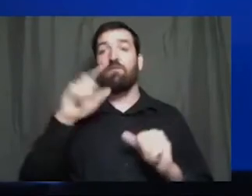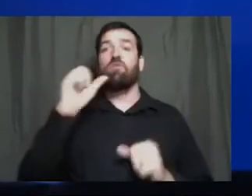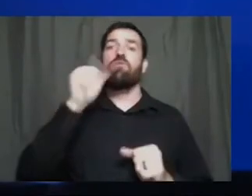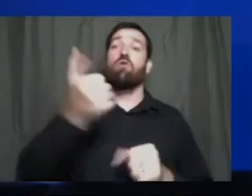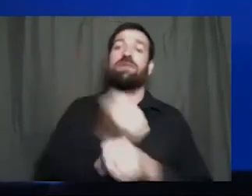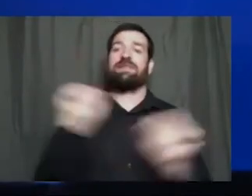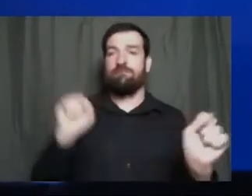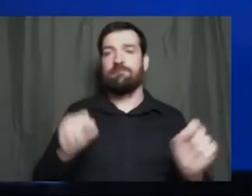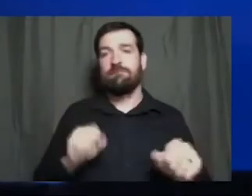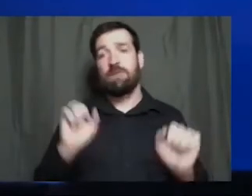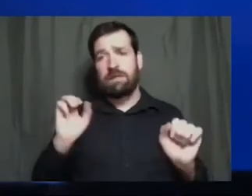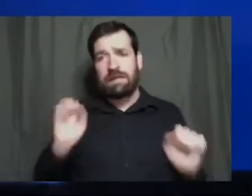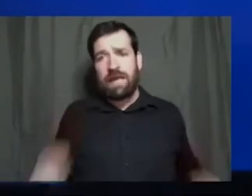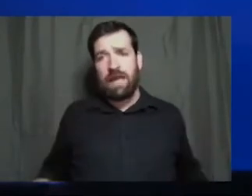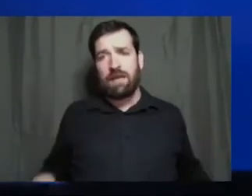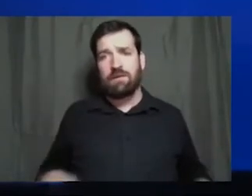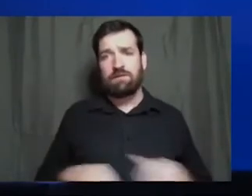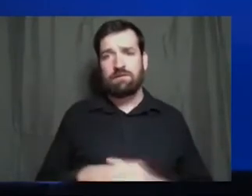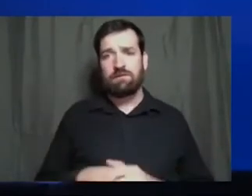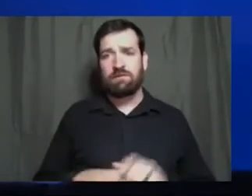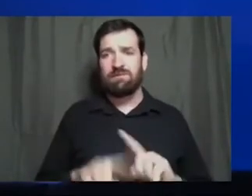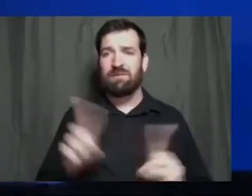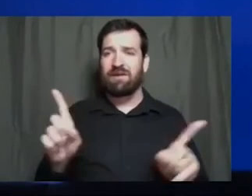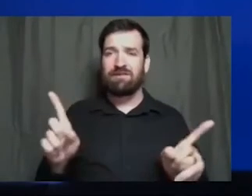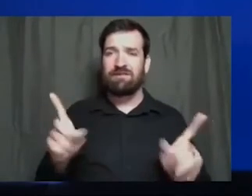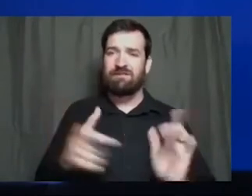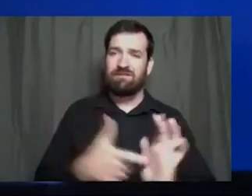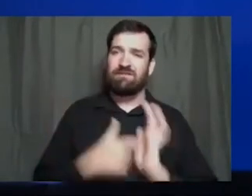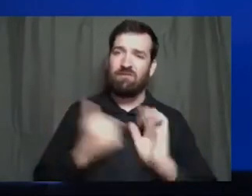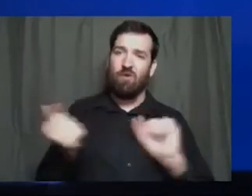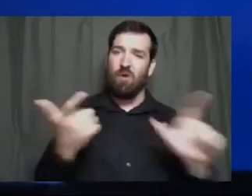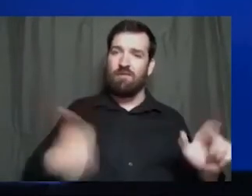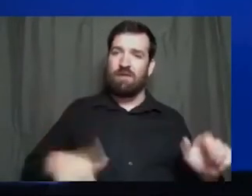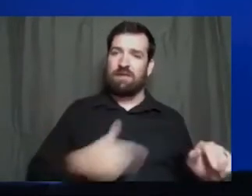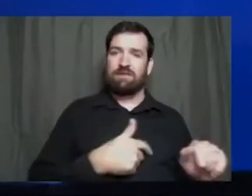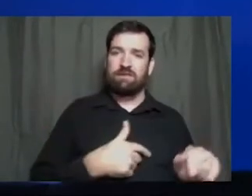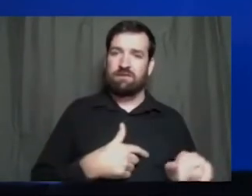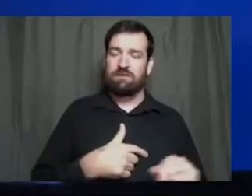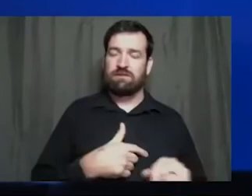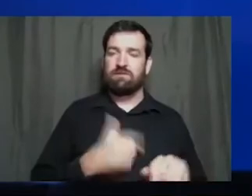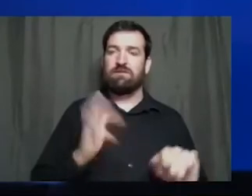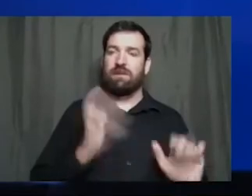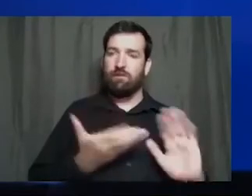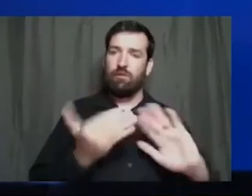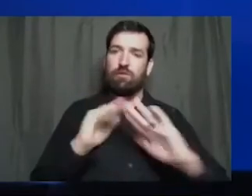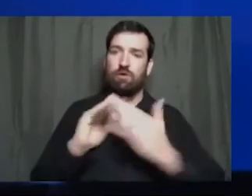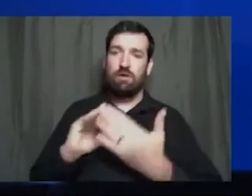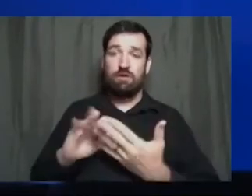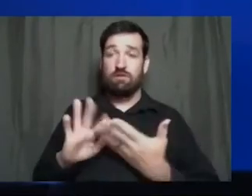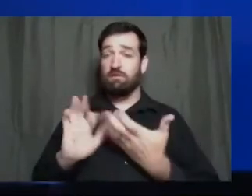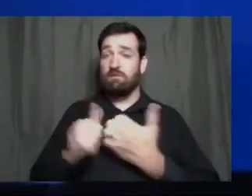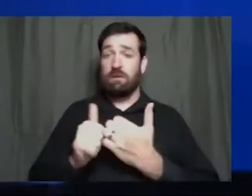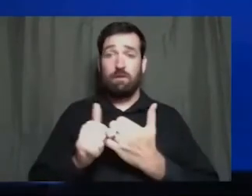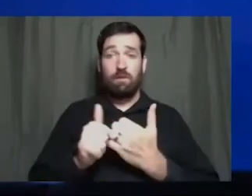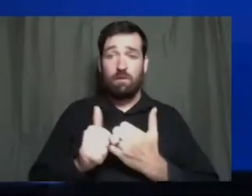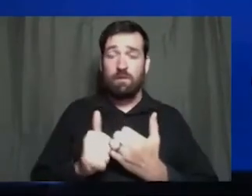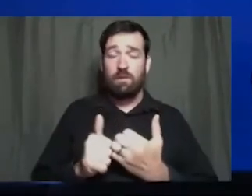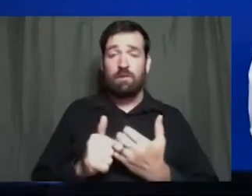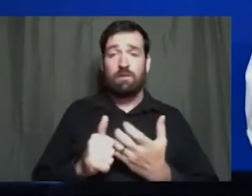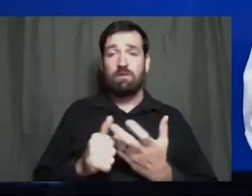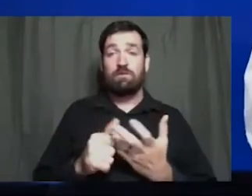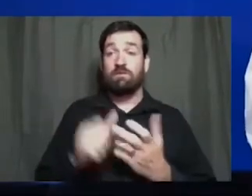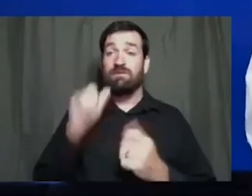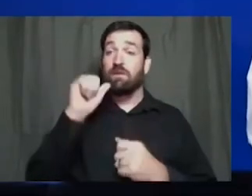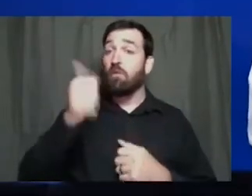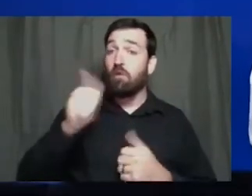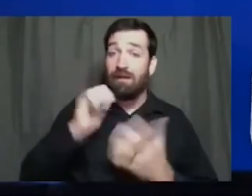that, but it takes all of us and our community to do that. And the way we get there, the way we get to tomorrow, is by